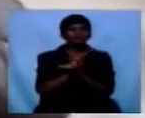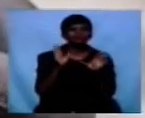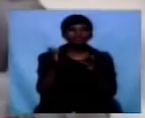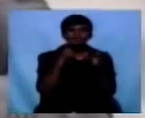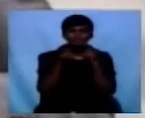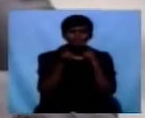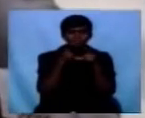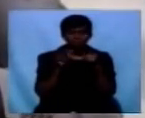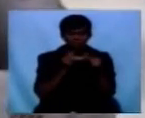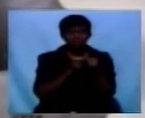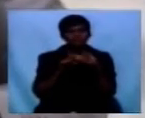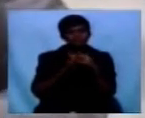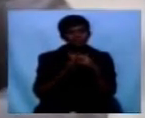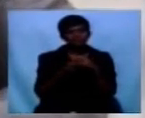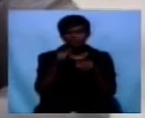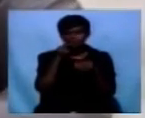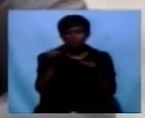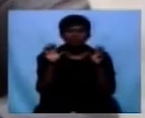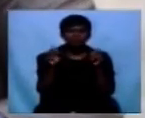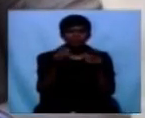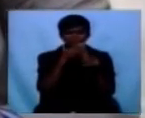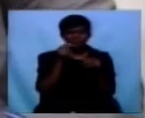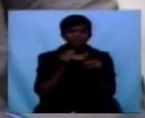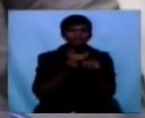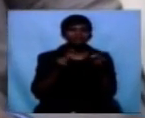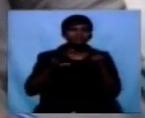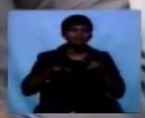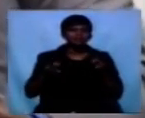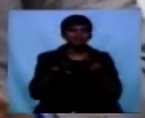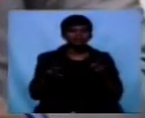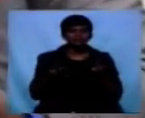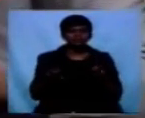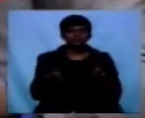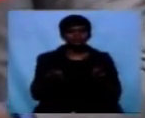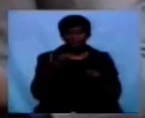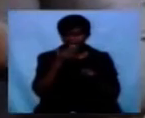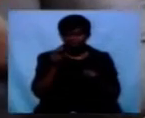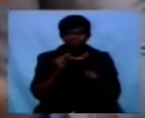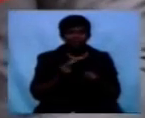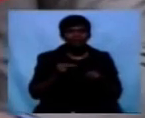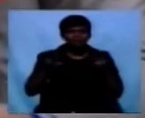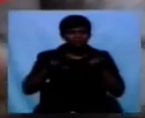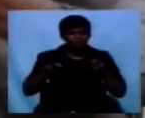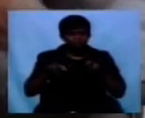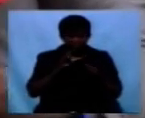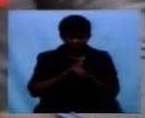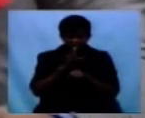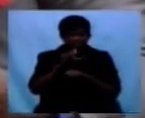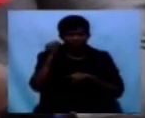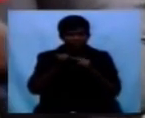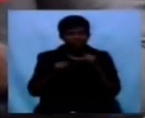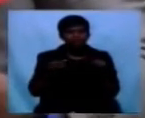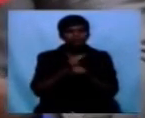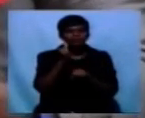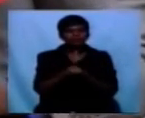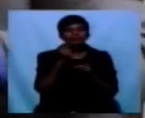begin to say, okay, let's investigate this. Let us investigate this so that once we establish that this